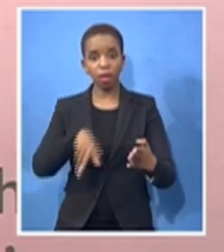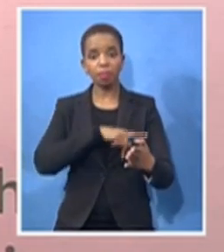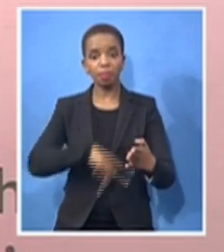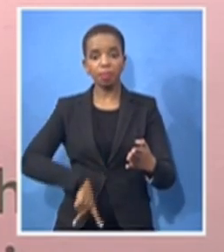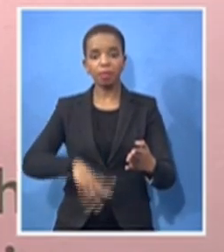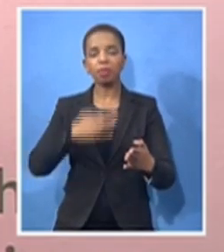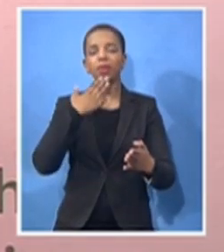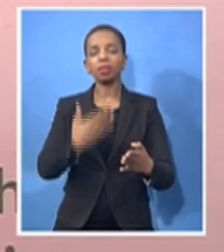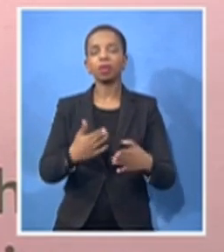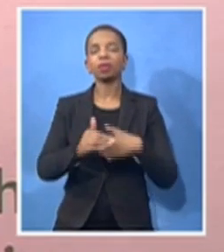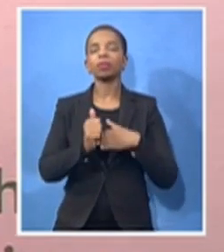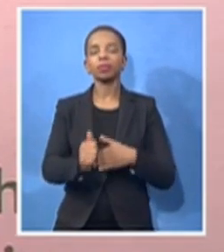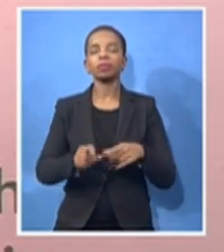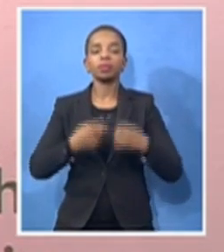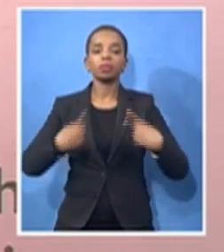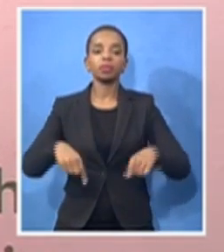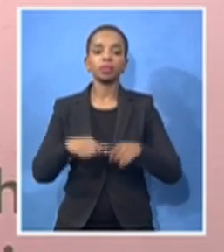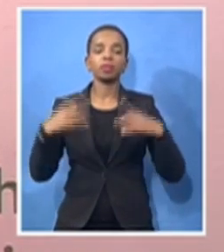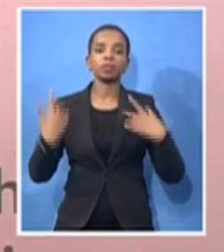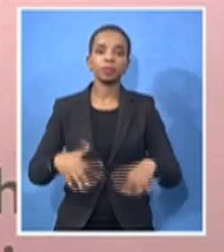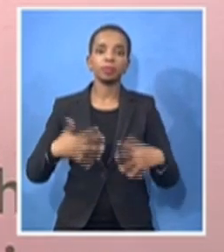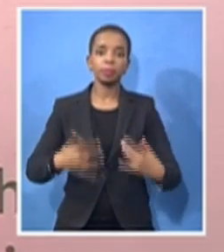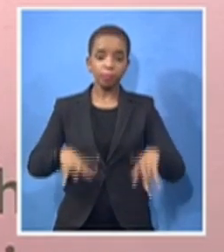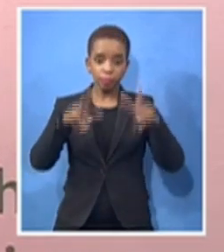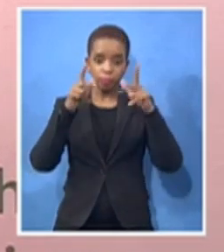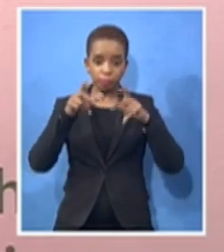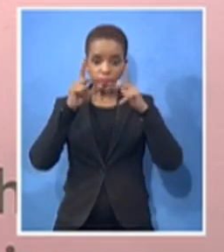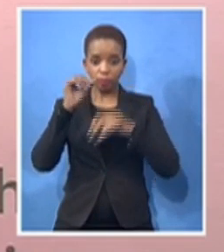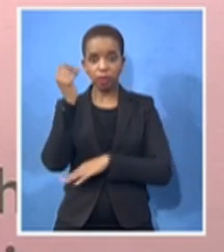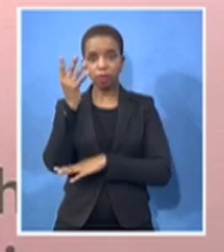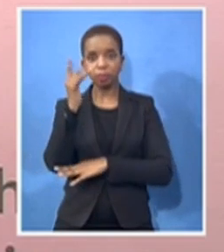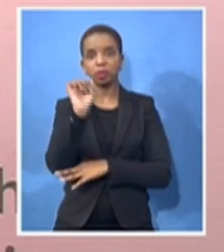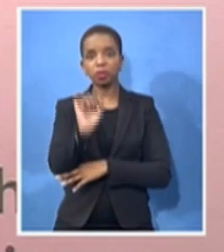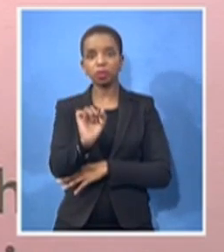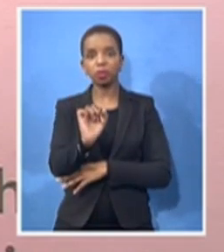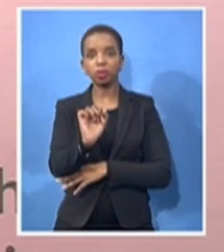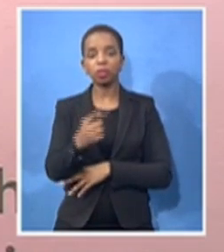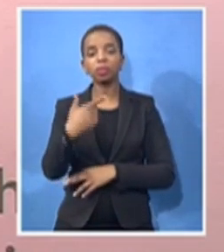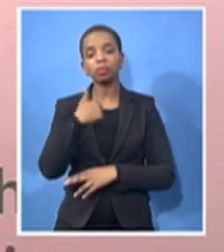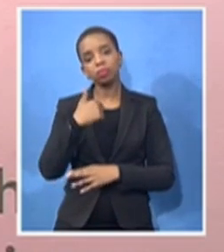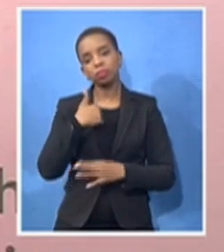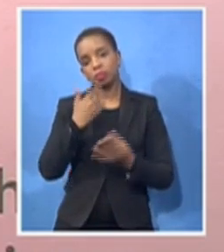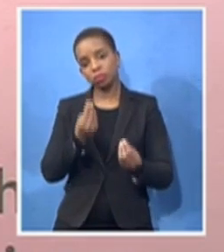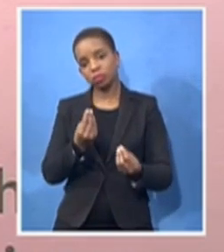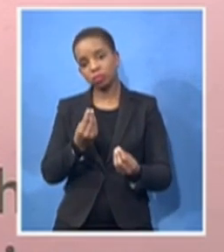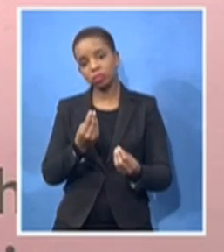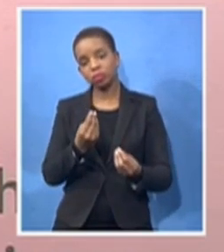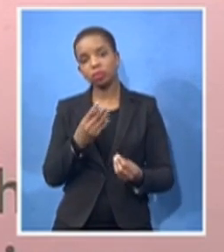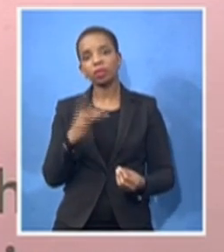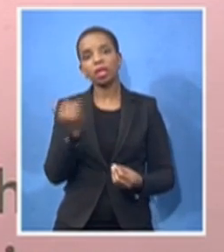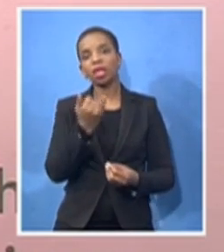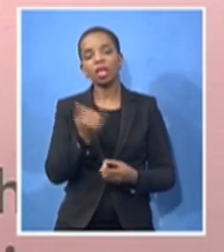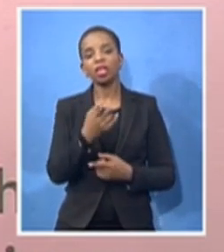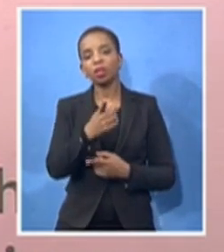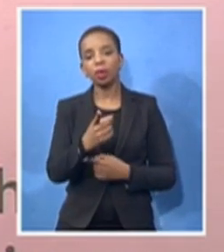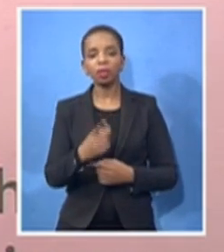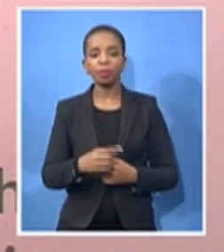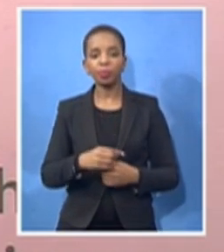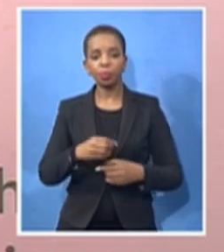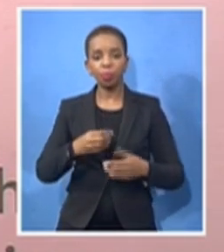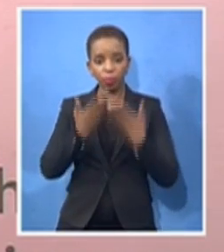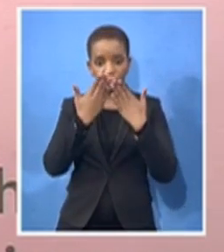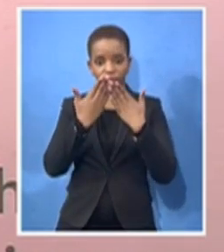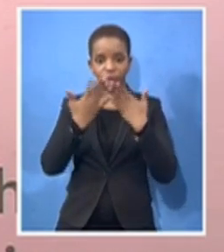like you're really gunning for an honorary degree in medicine. The way your understanding of the